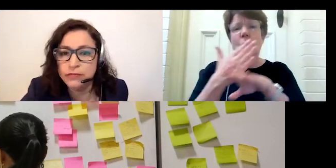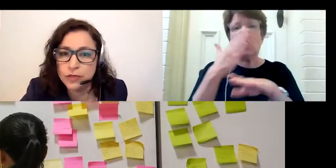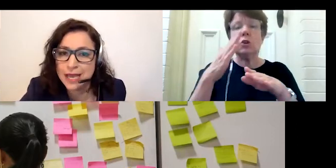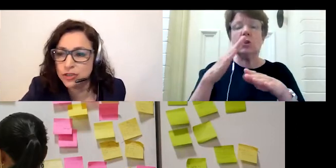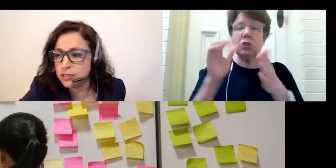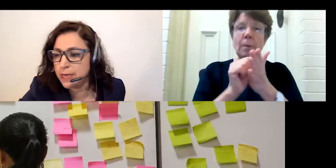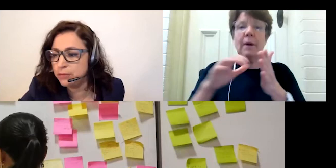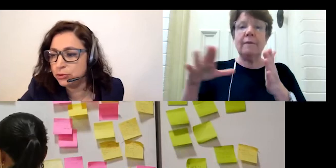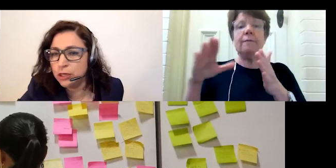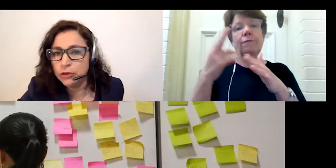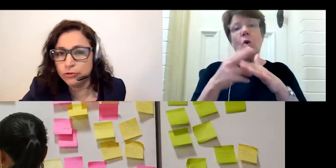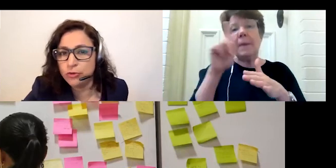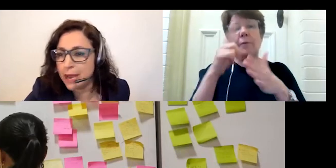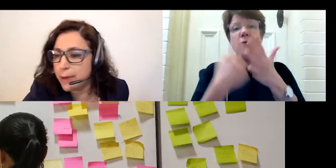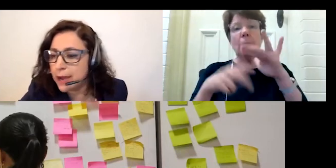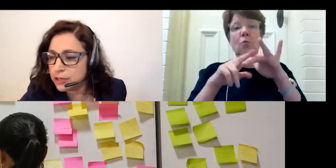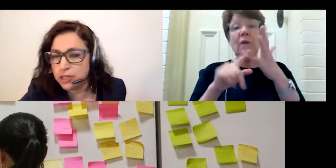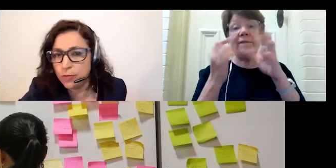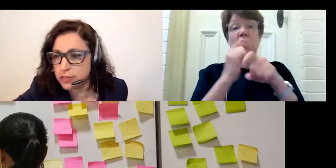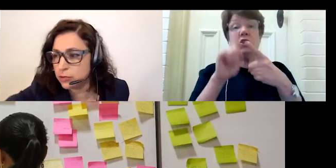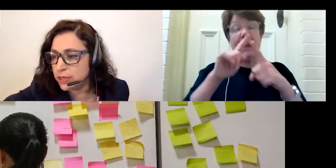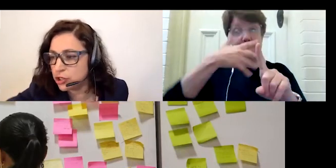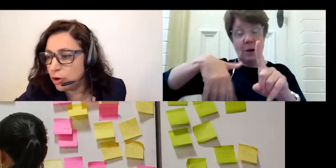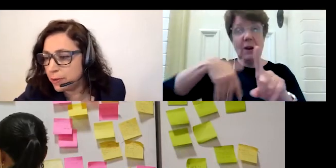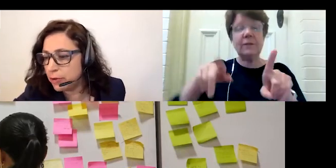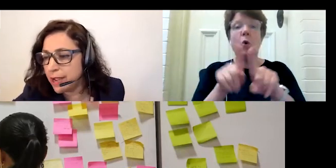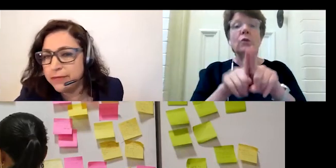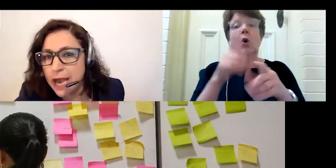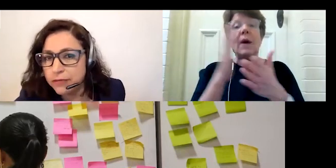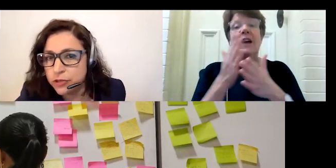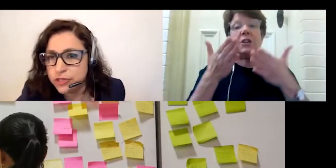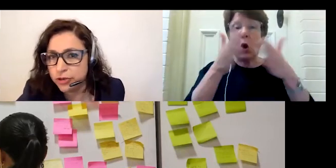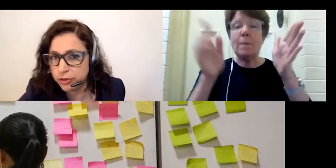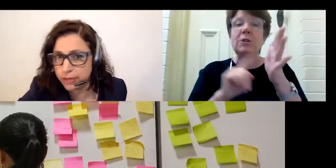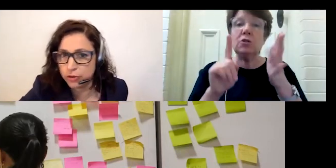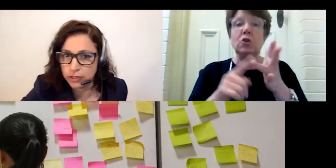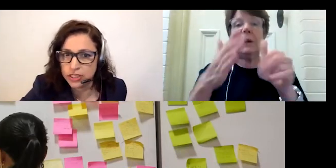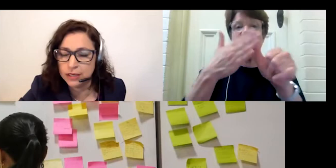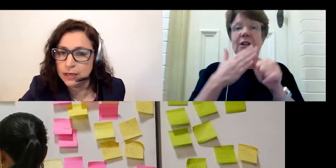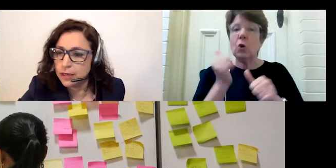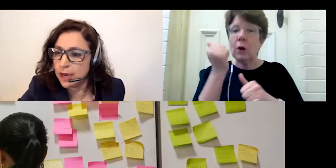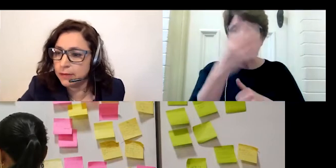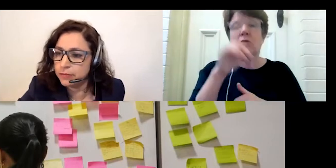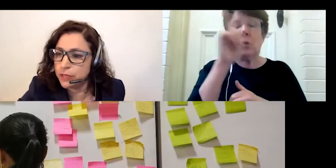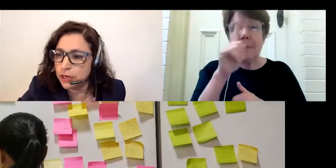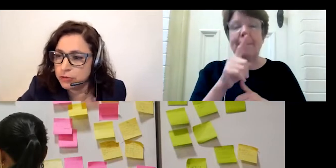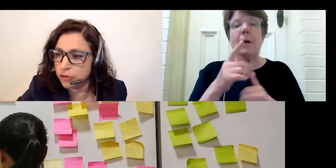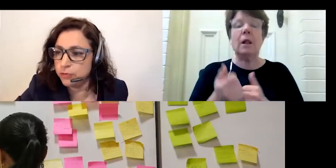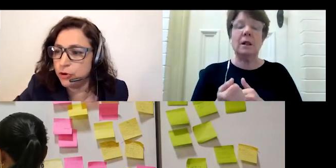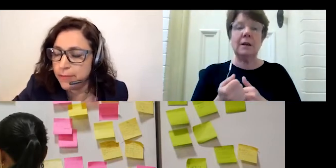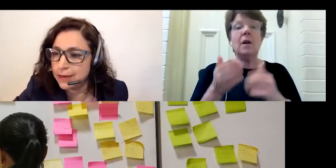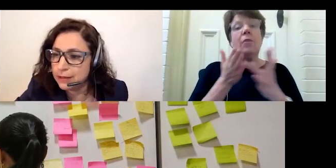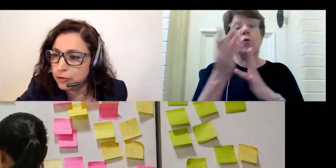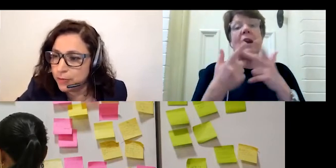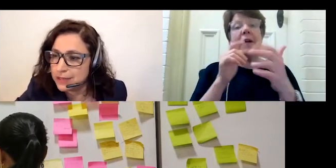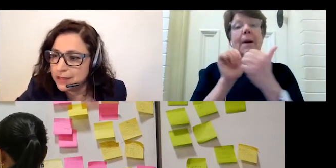open to First Nations people through our partnership with Sweatshop around the After Australia Anthology, which I'll tell you